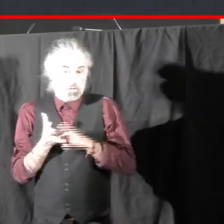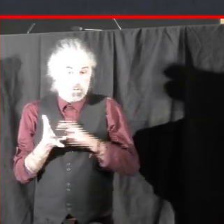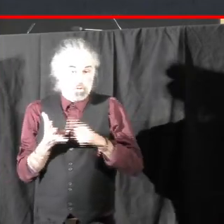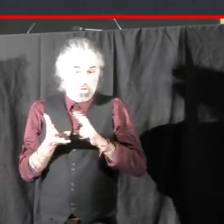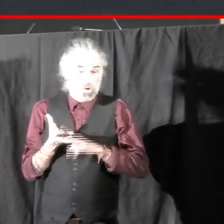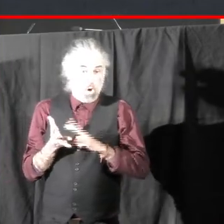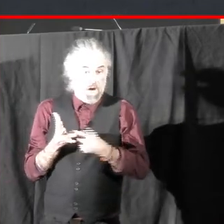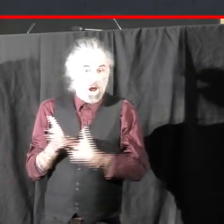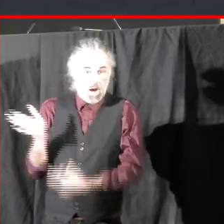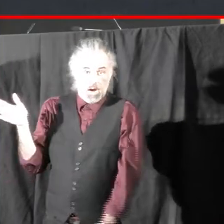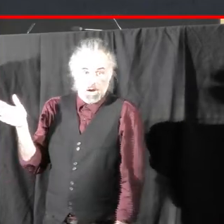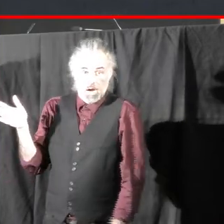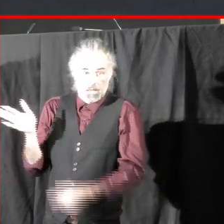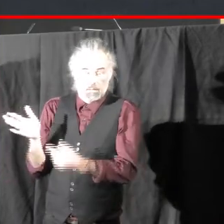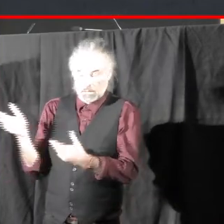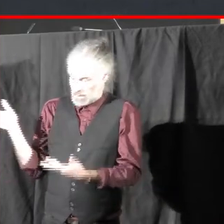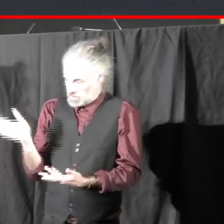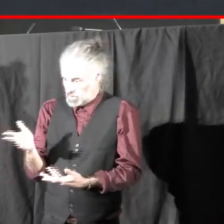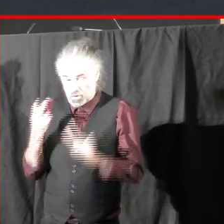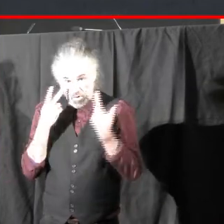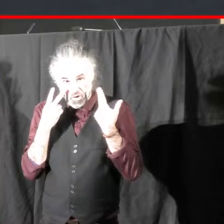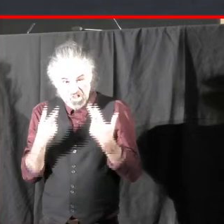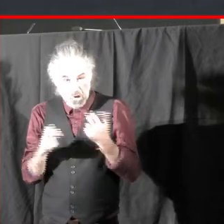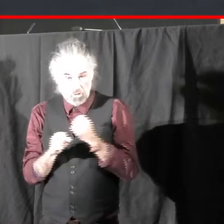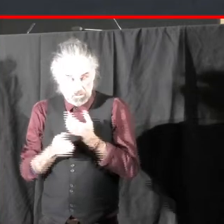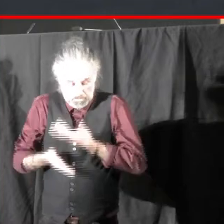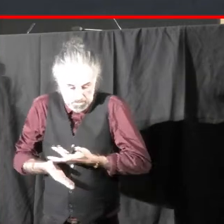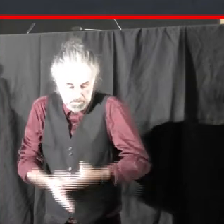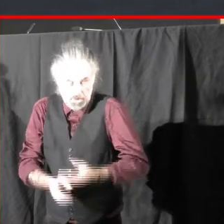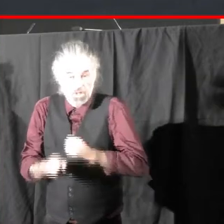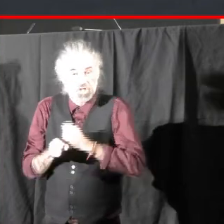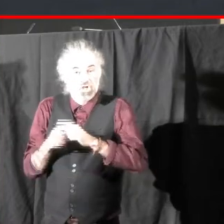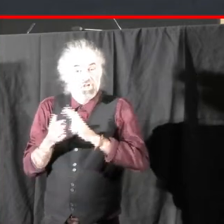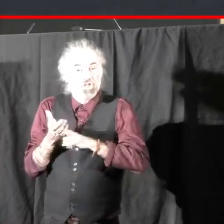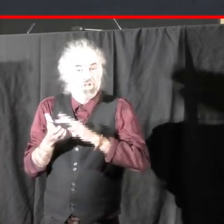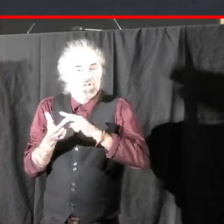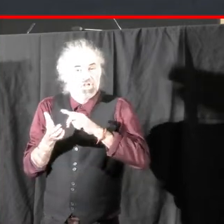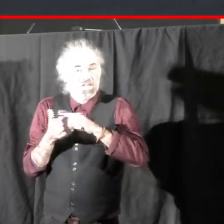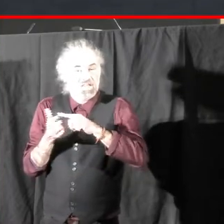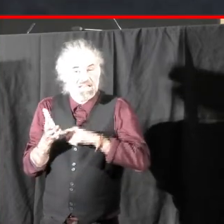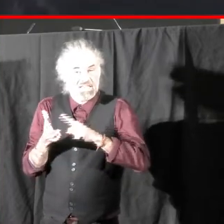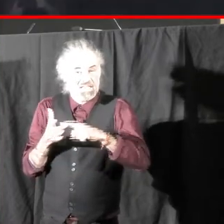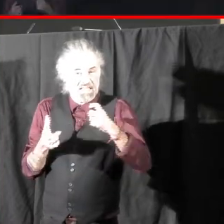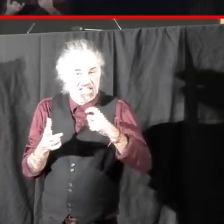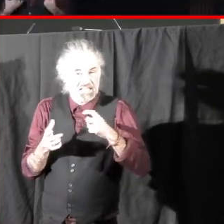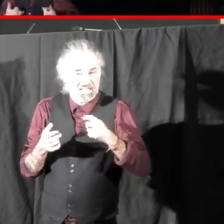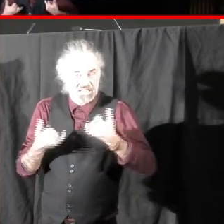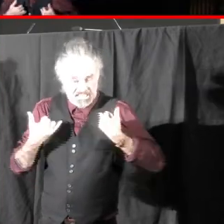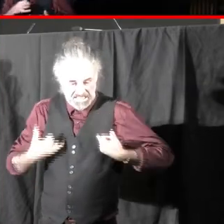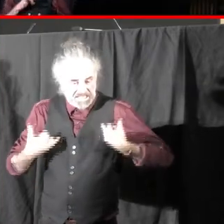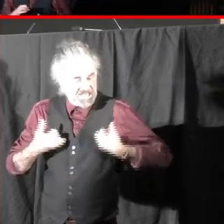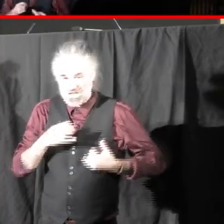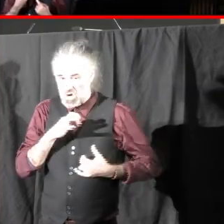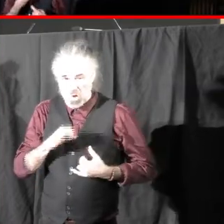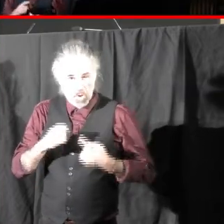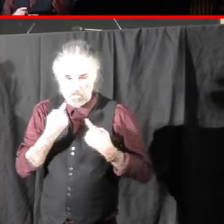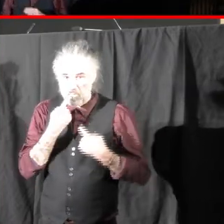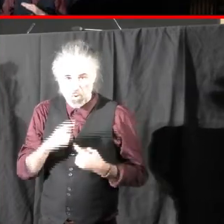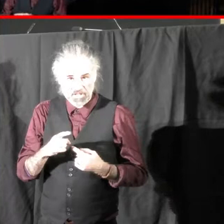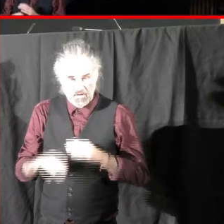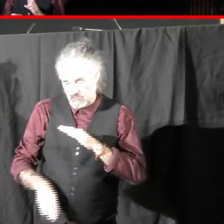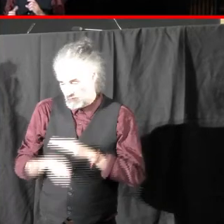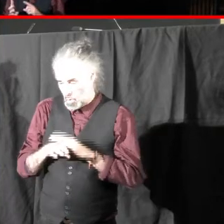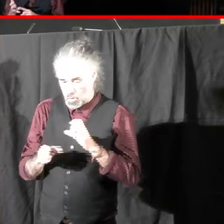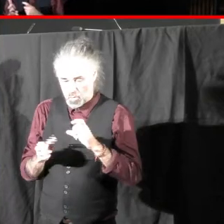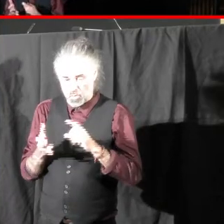a genetic disease. It was not poison. The coroner did a full examination. Well, we had an